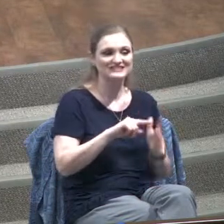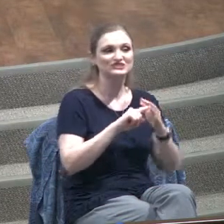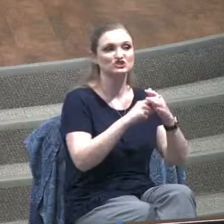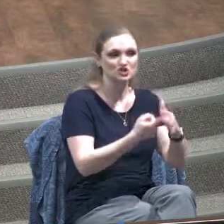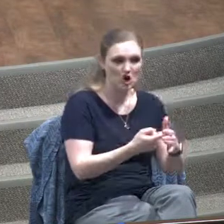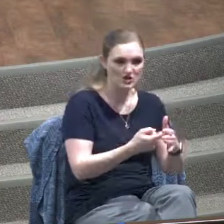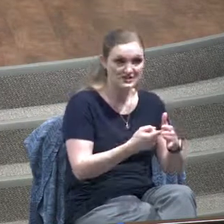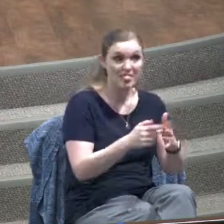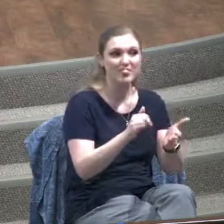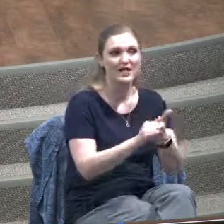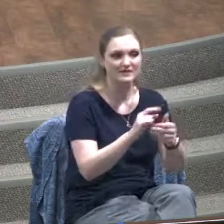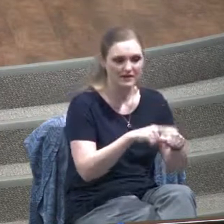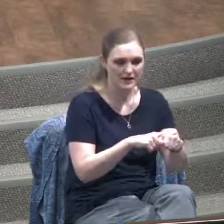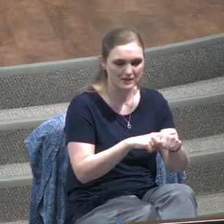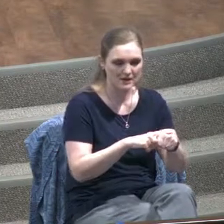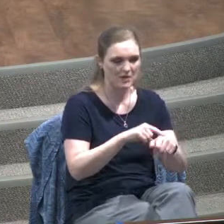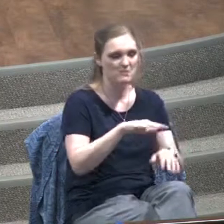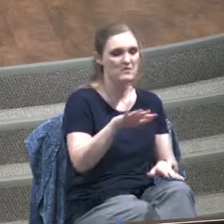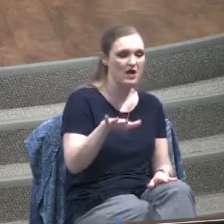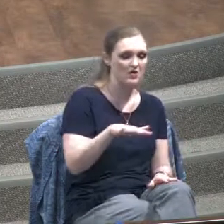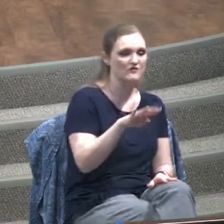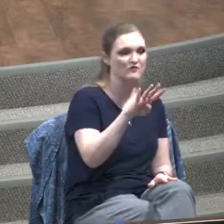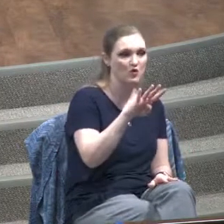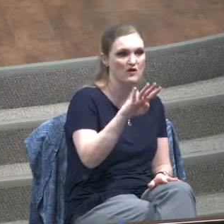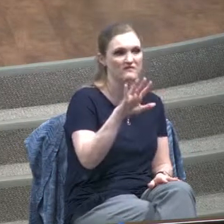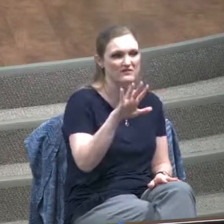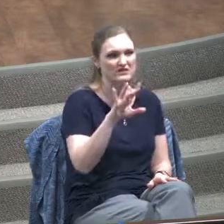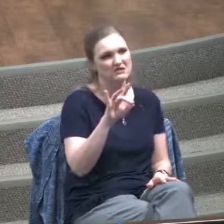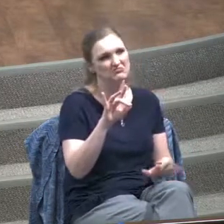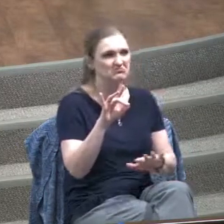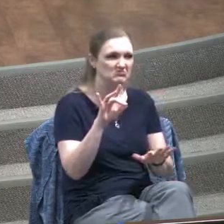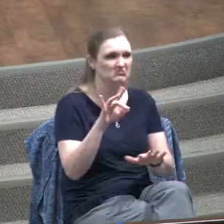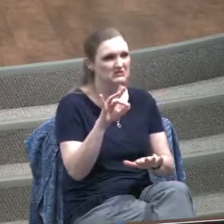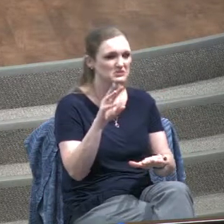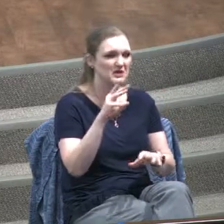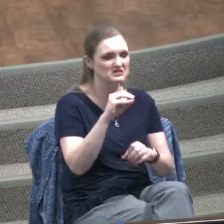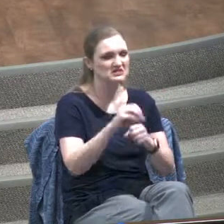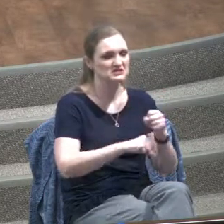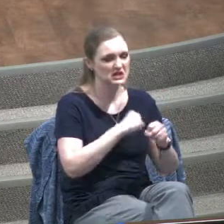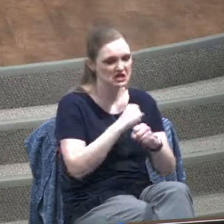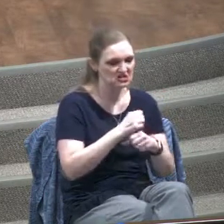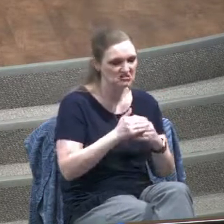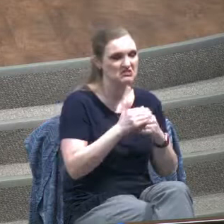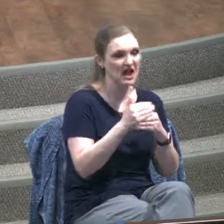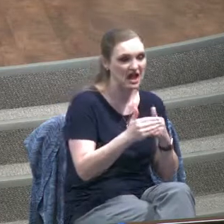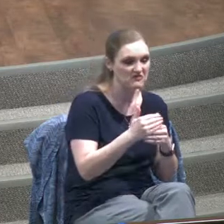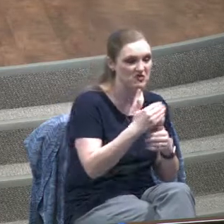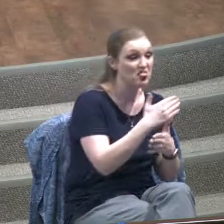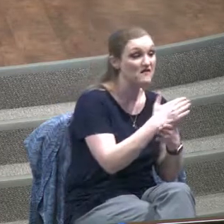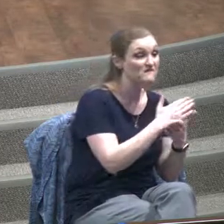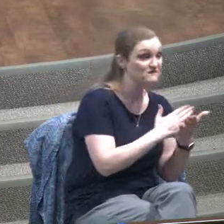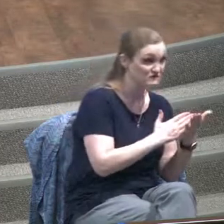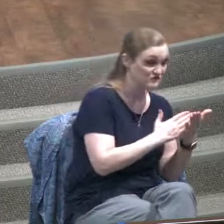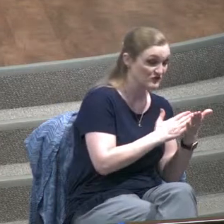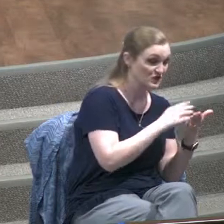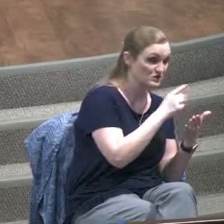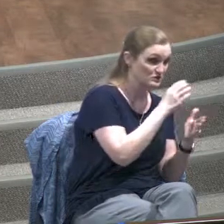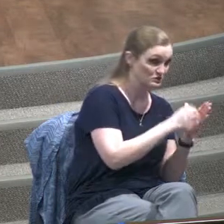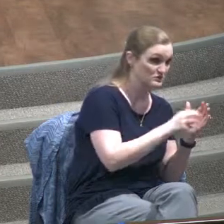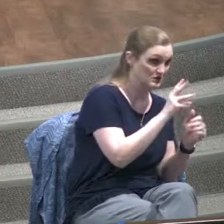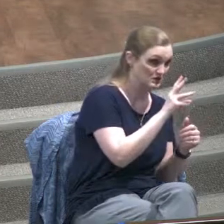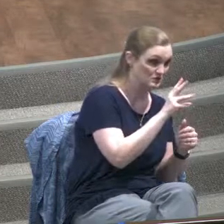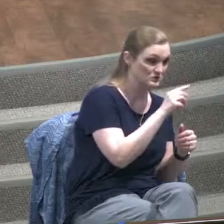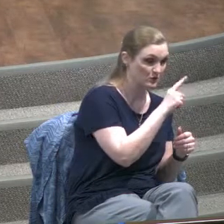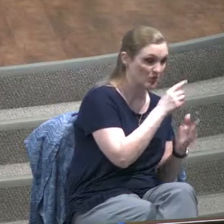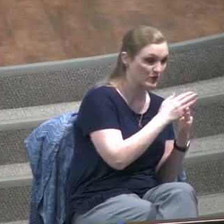about that point, around 458, about 60 years later, then the second half of the